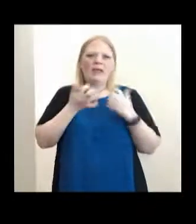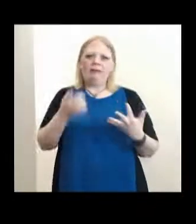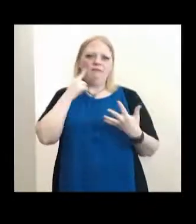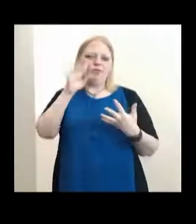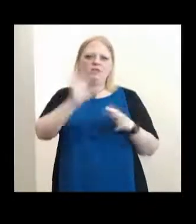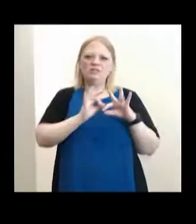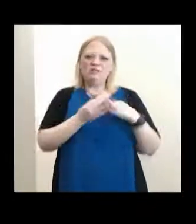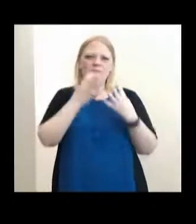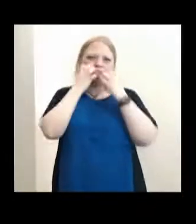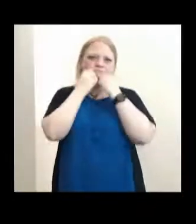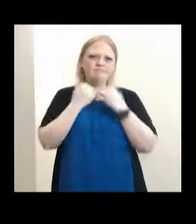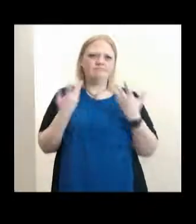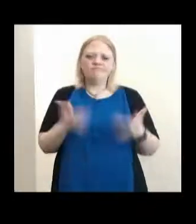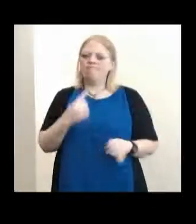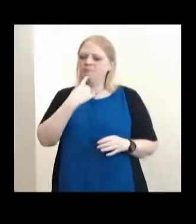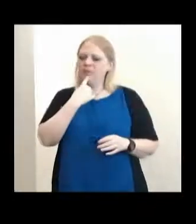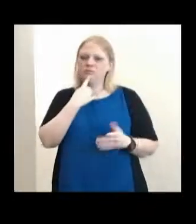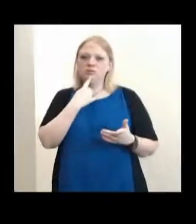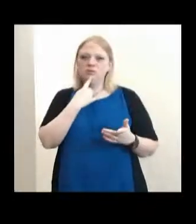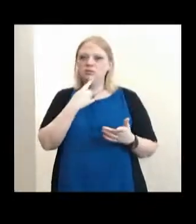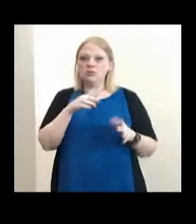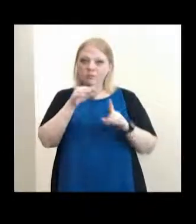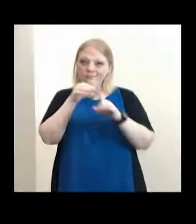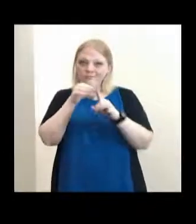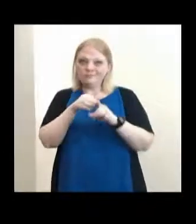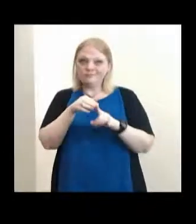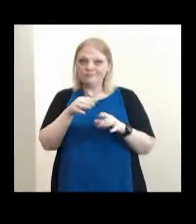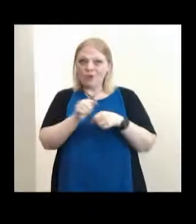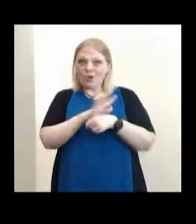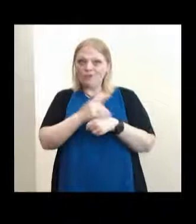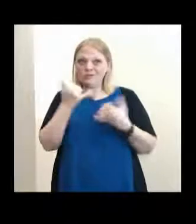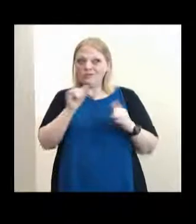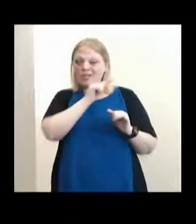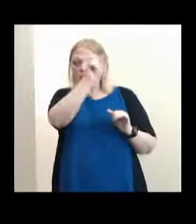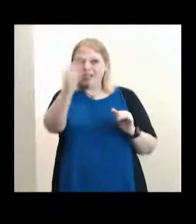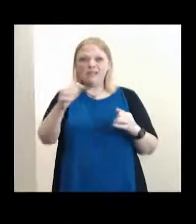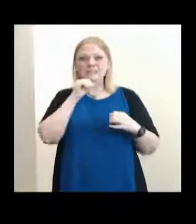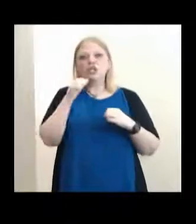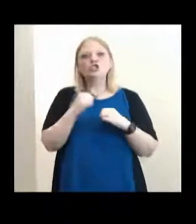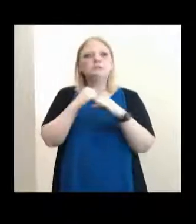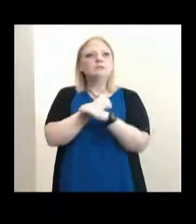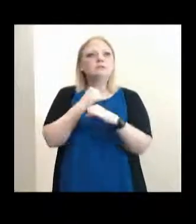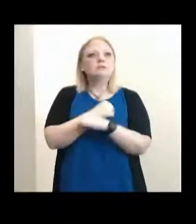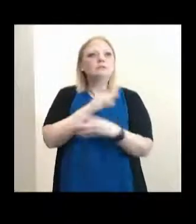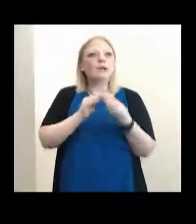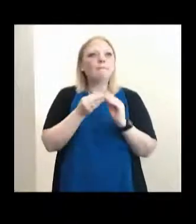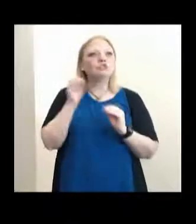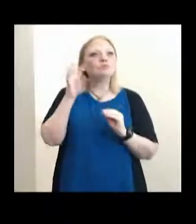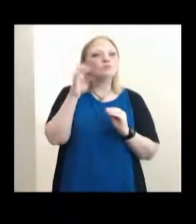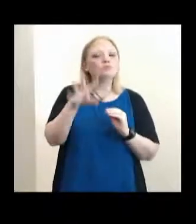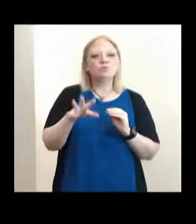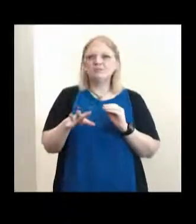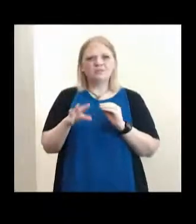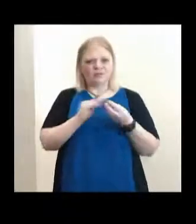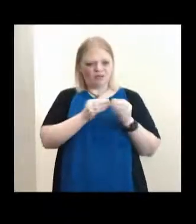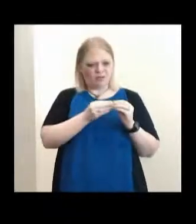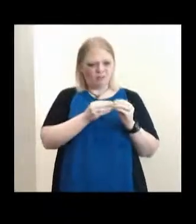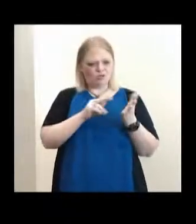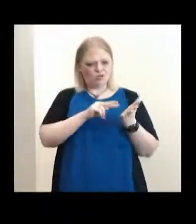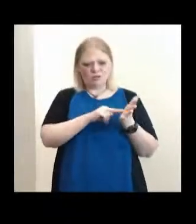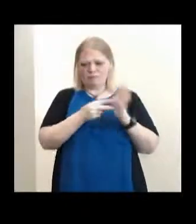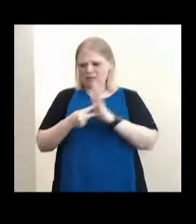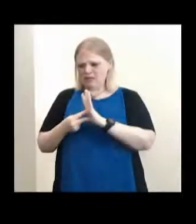but I want to remind everyone that's out there, these aren't statistics, just numbers. These are people. These